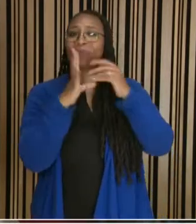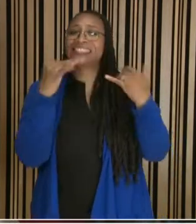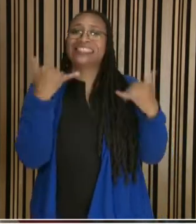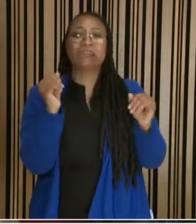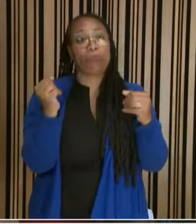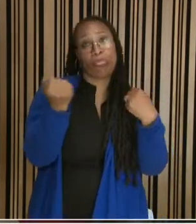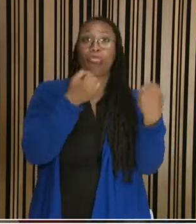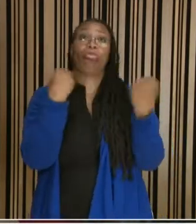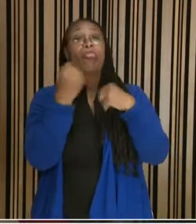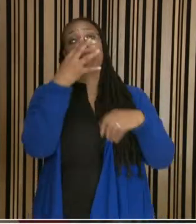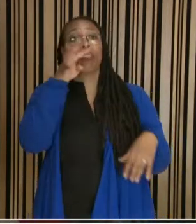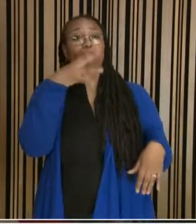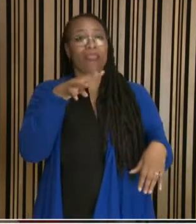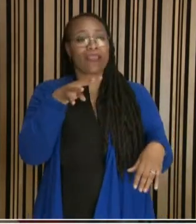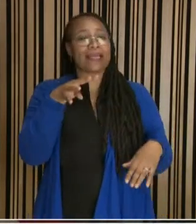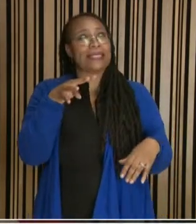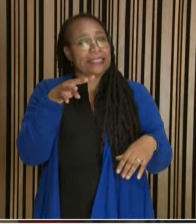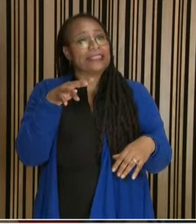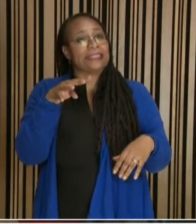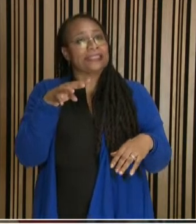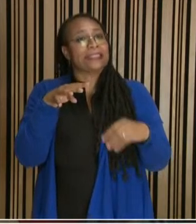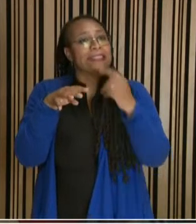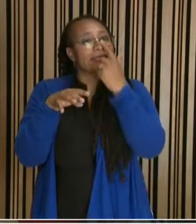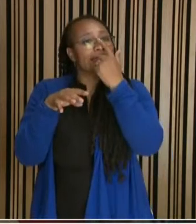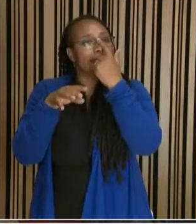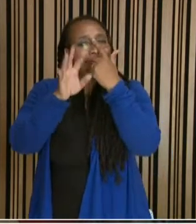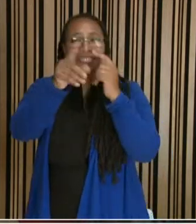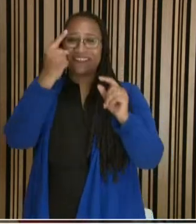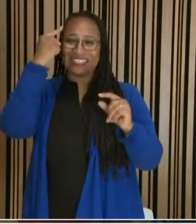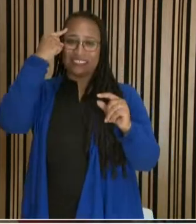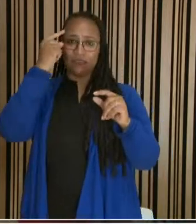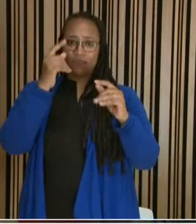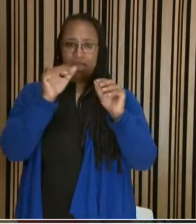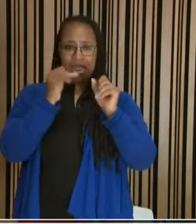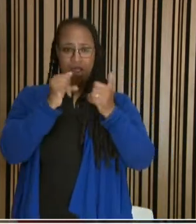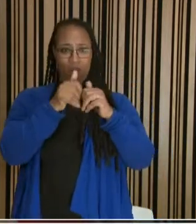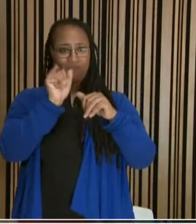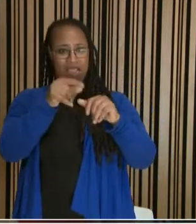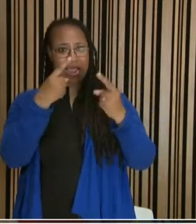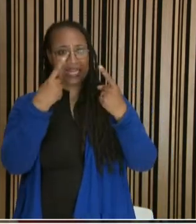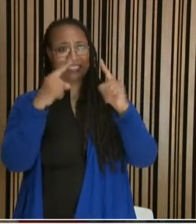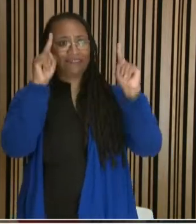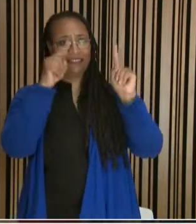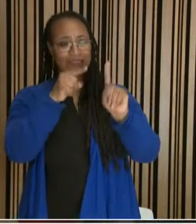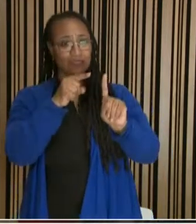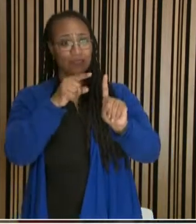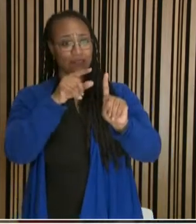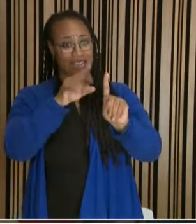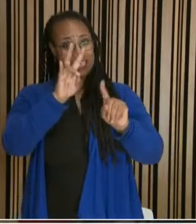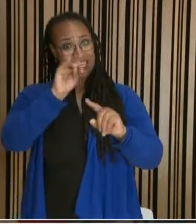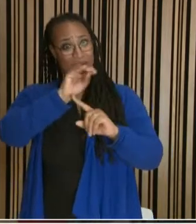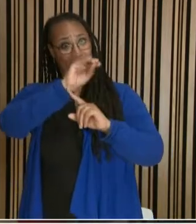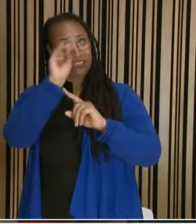how we are making the program work for most people, and I think 70% payment rate is not